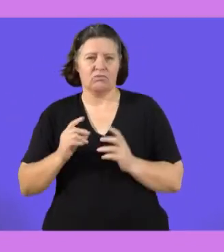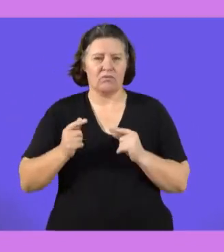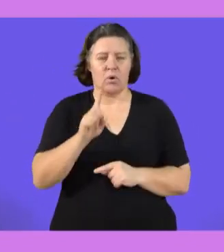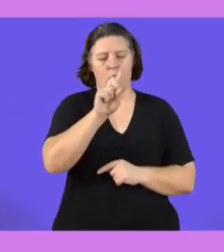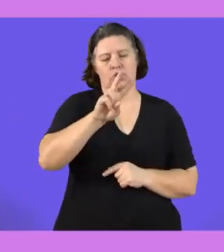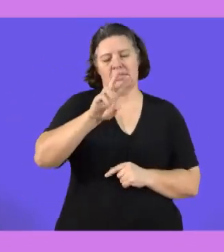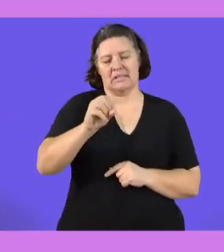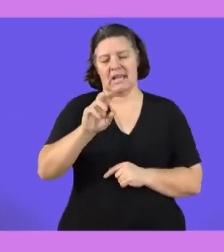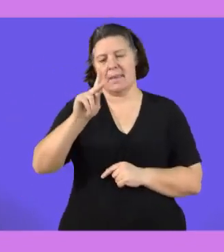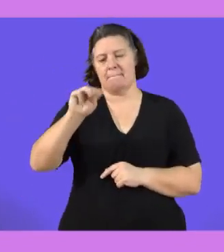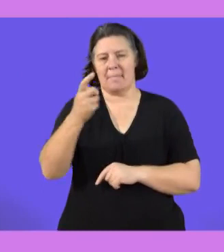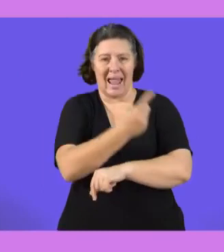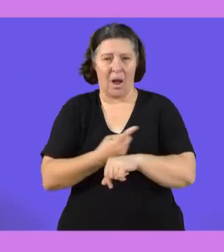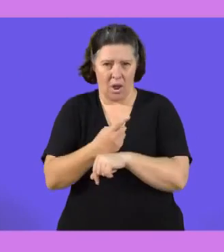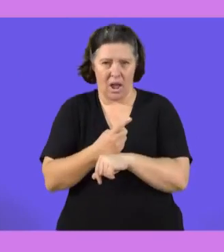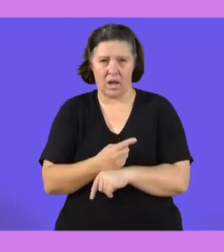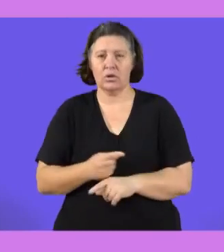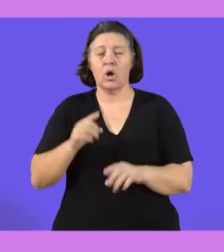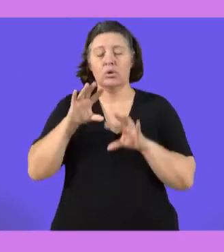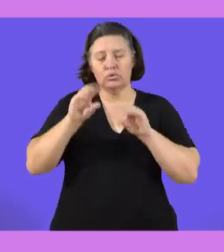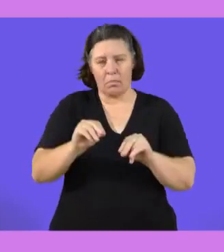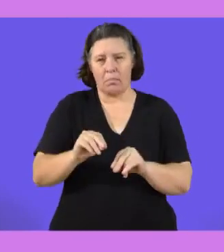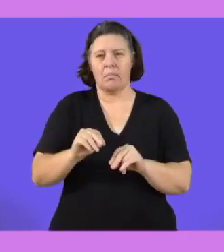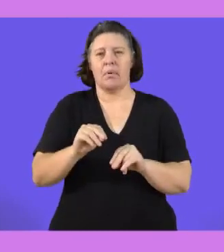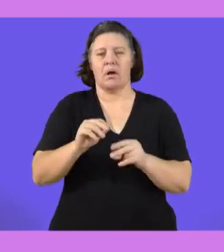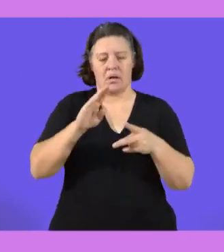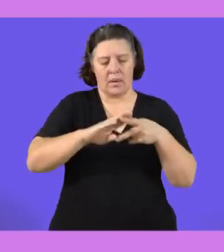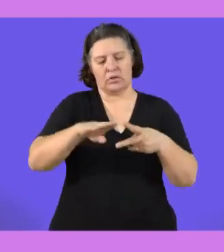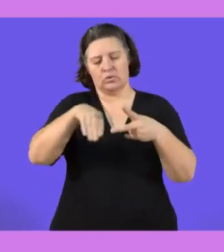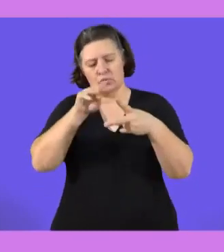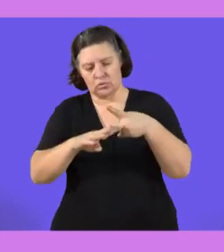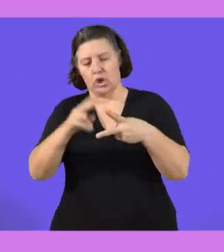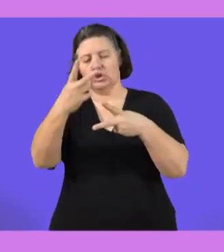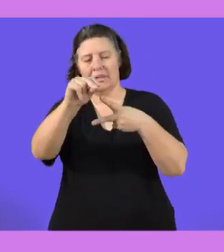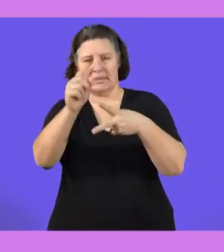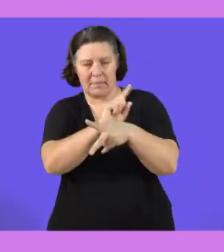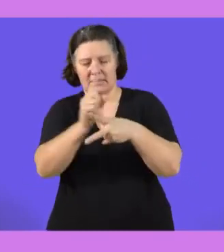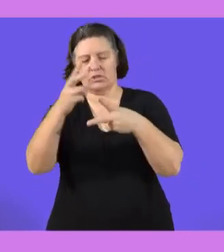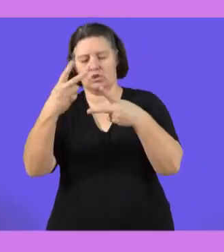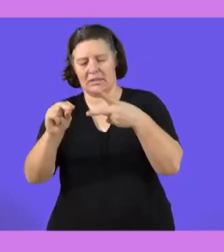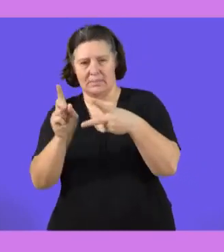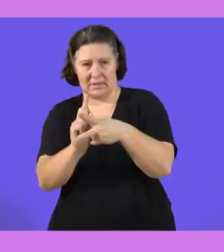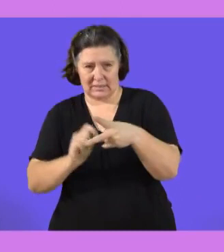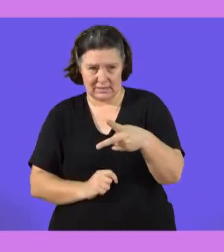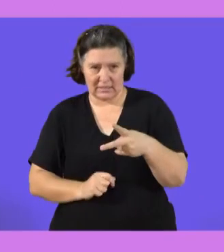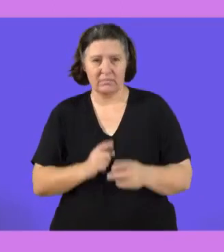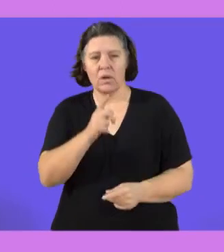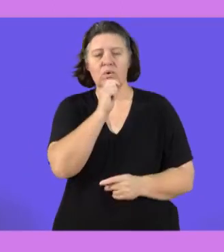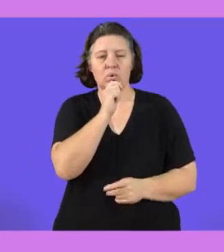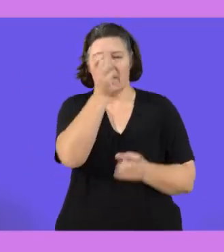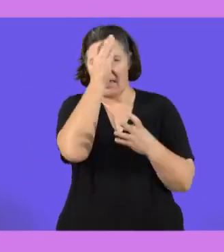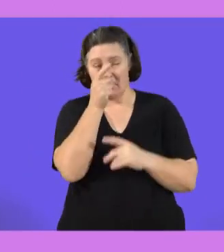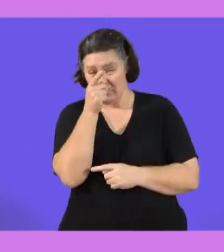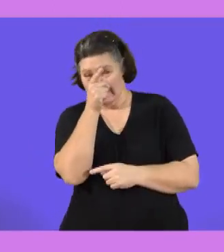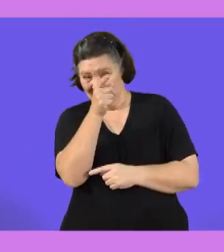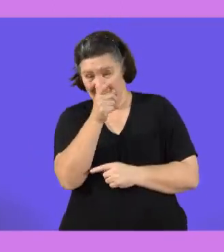of 120 kilometers per hour. They stopped twice for 20 minutes each time to freshen up. So here's the question.